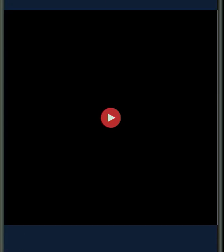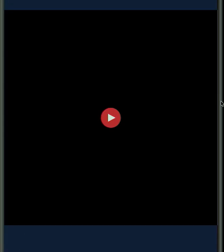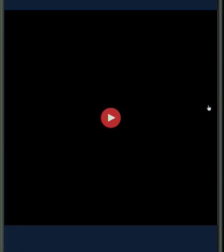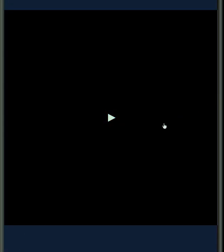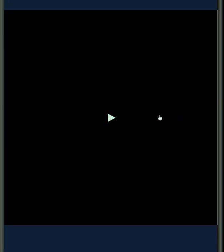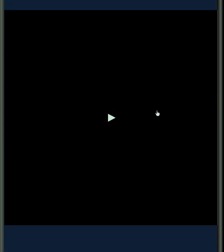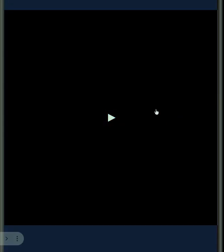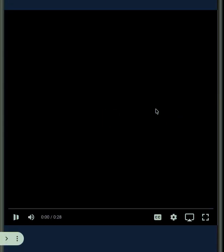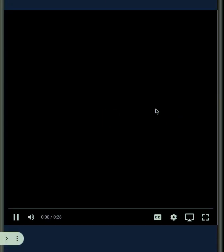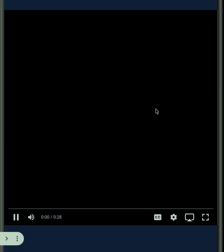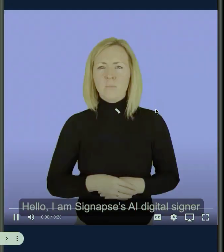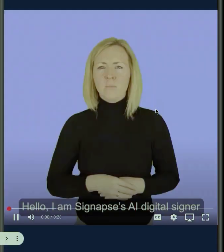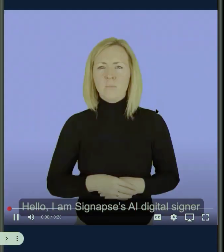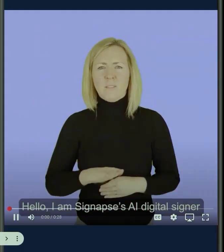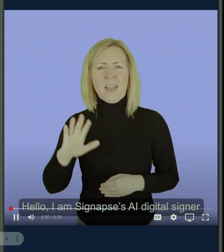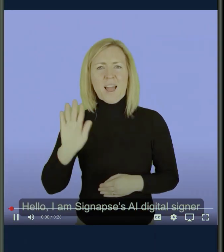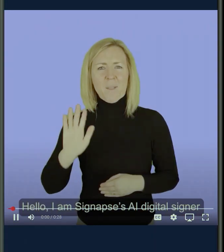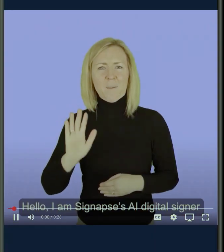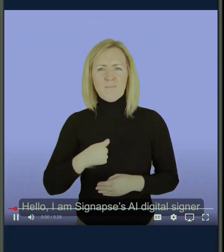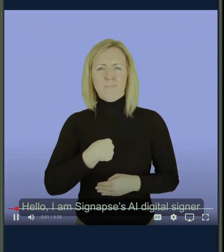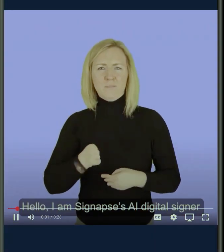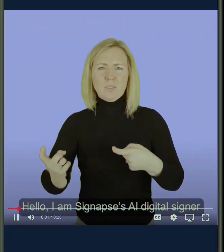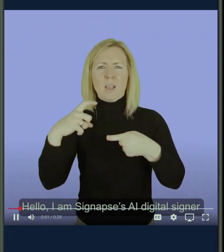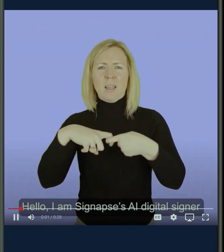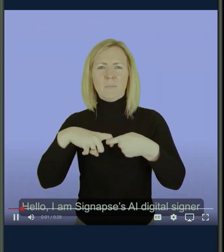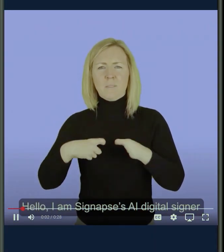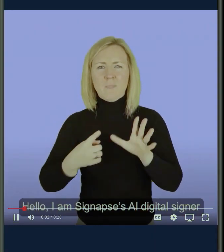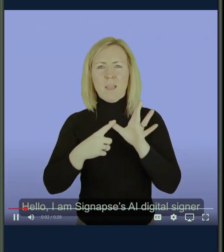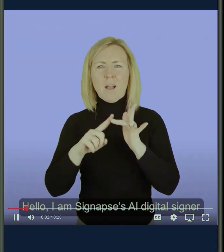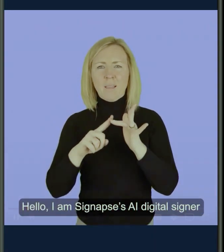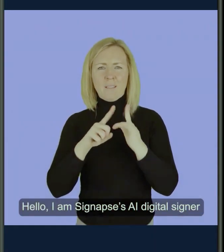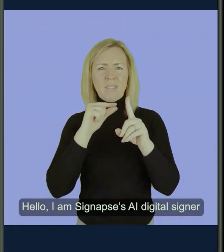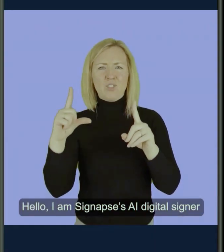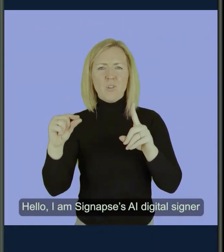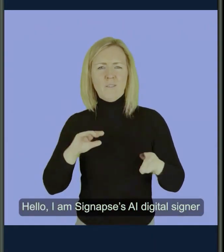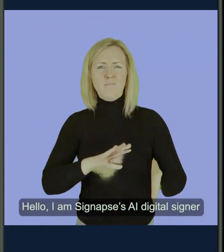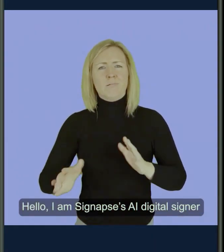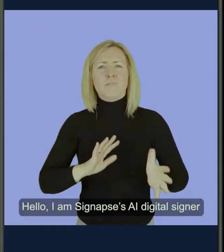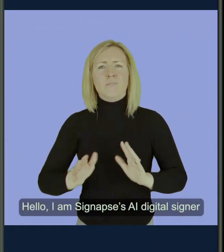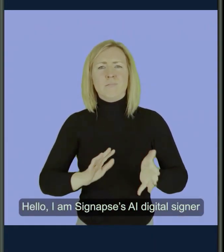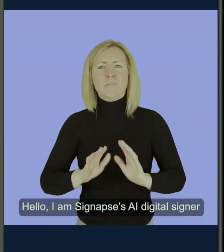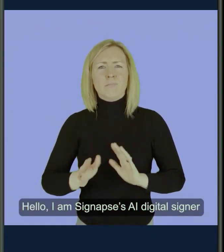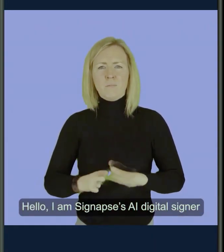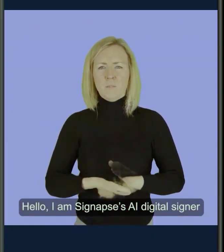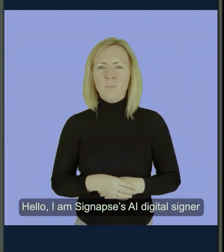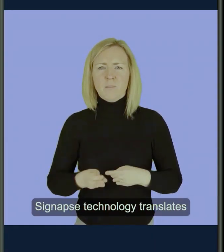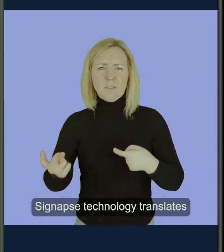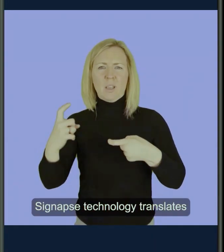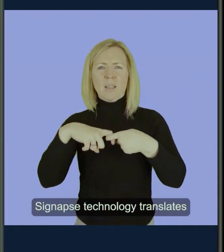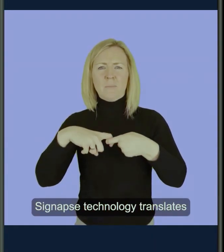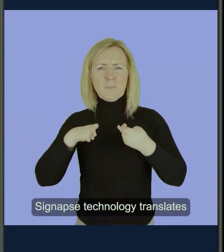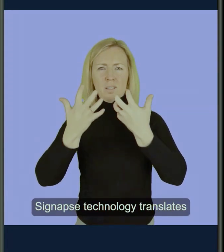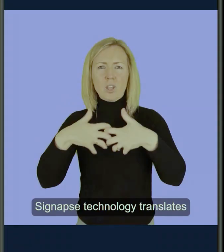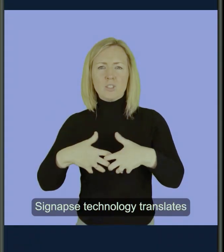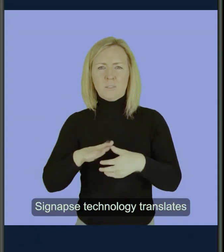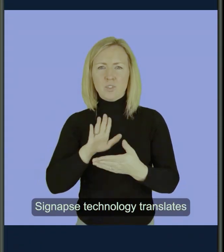world's first photorealistic digital signer. I stole this from the sales deck. I had a little chuckle at the